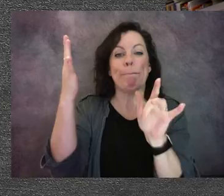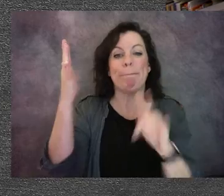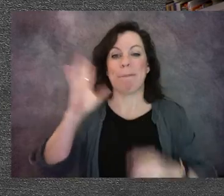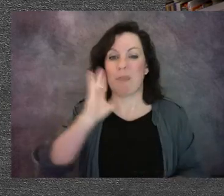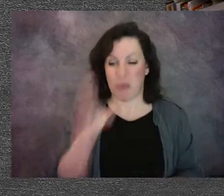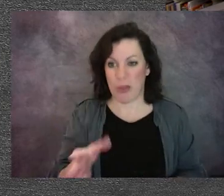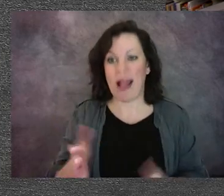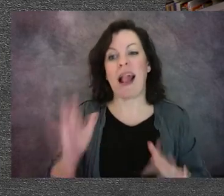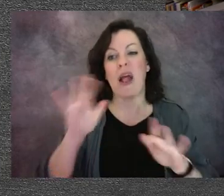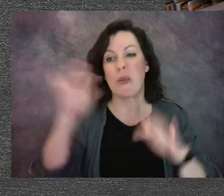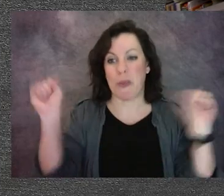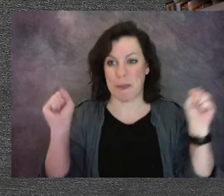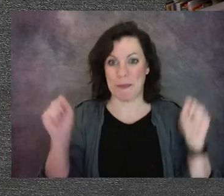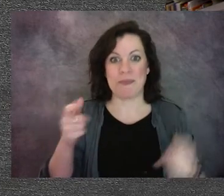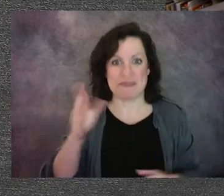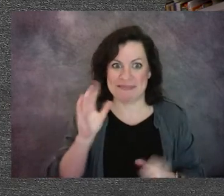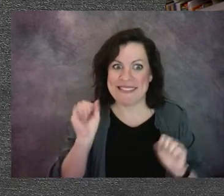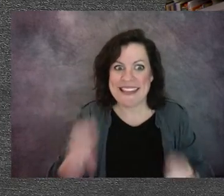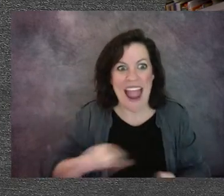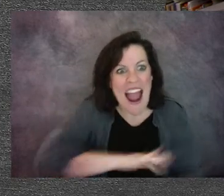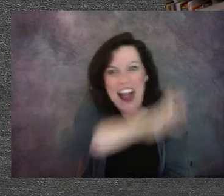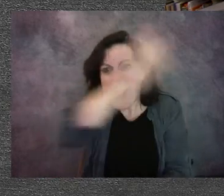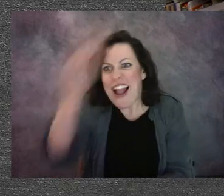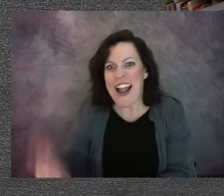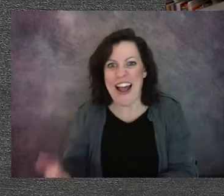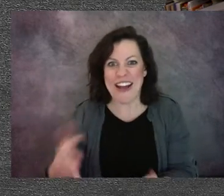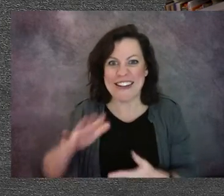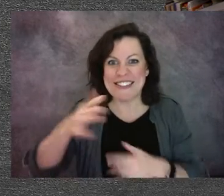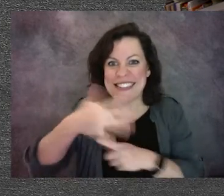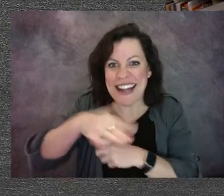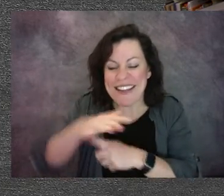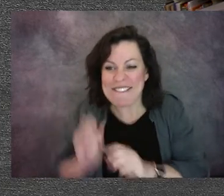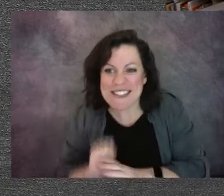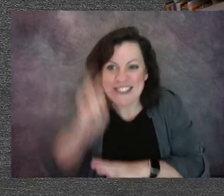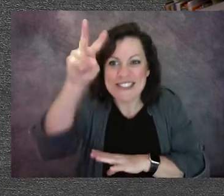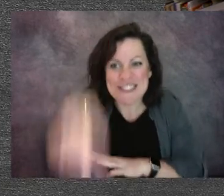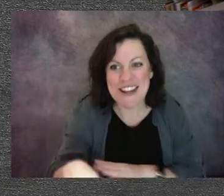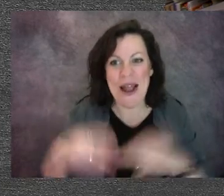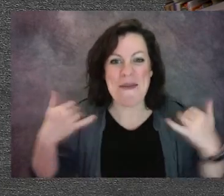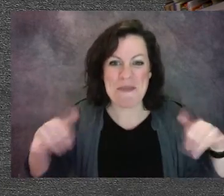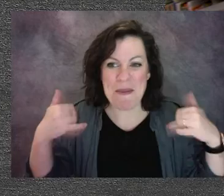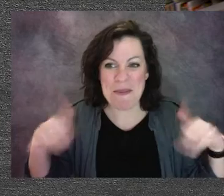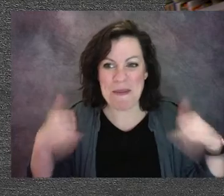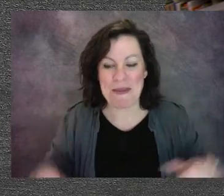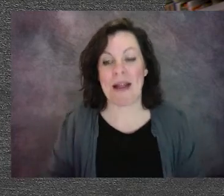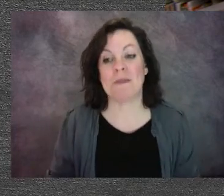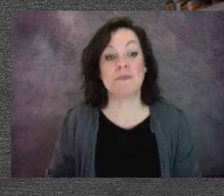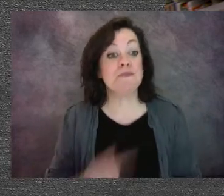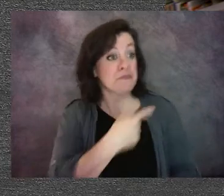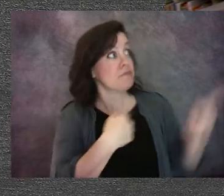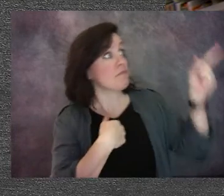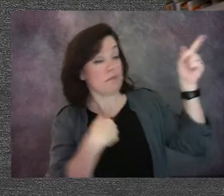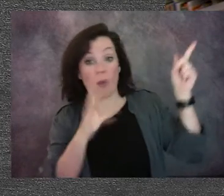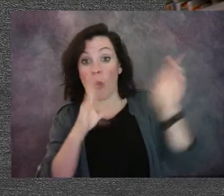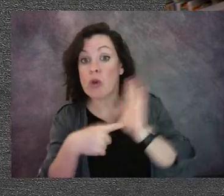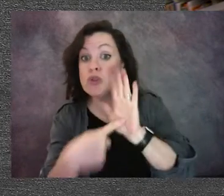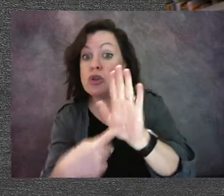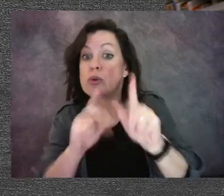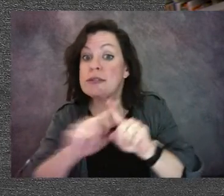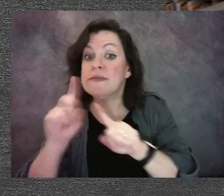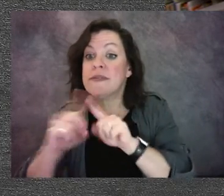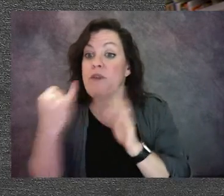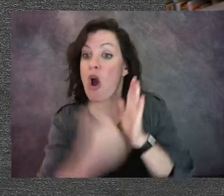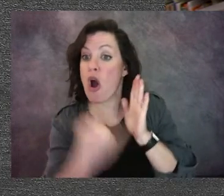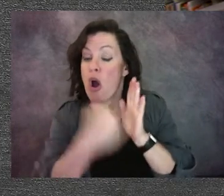off, and then we can rake up a big pile. Wow. Yeah. Well, let's look at some artists' artwork, some famous artist artwork.